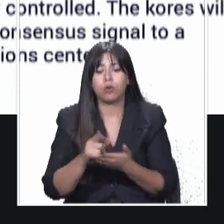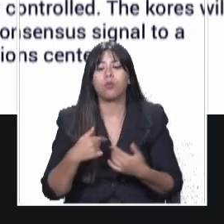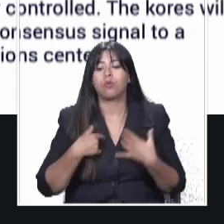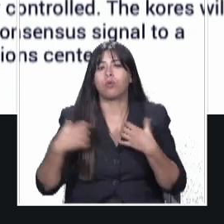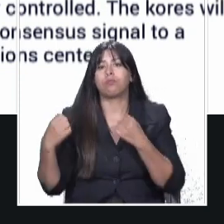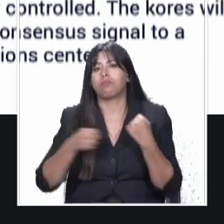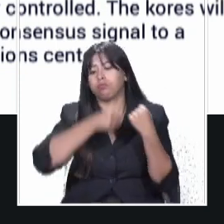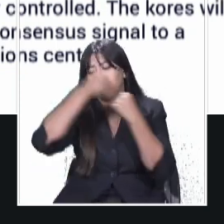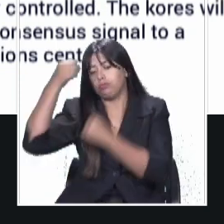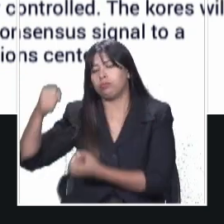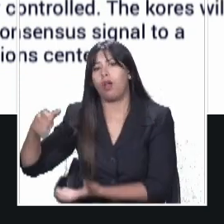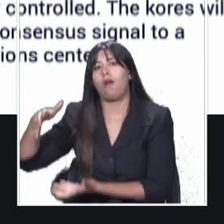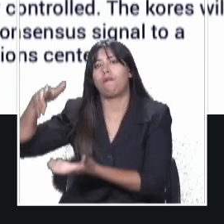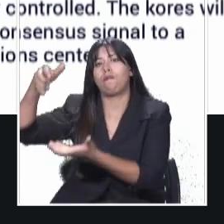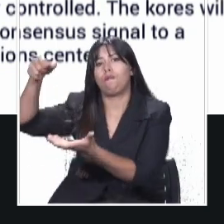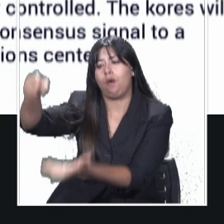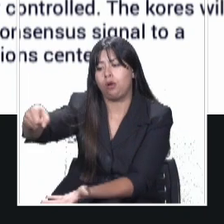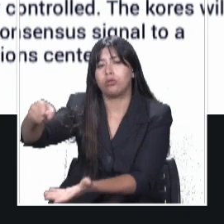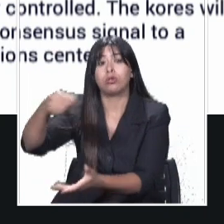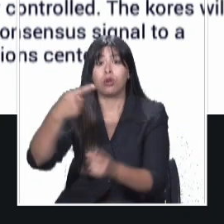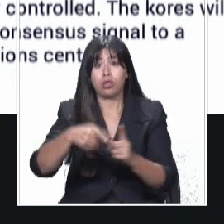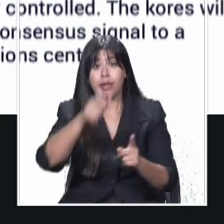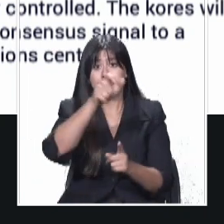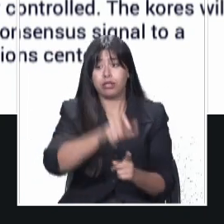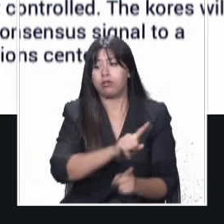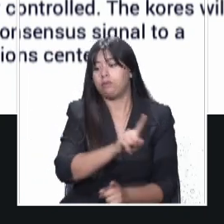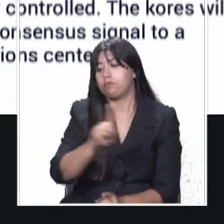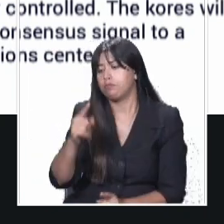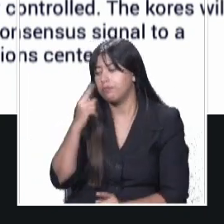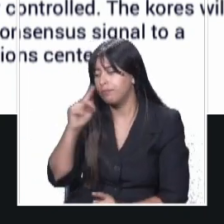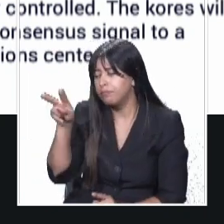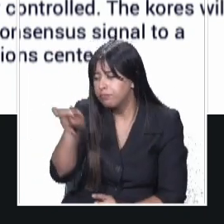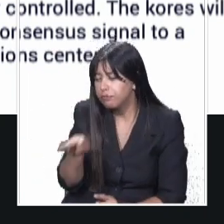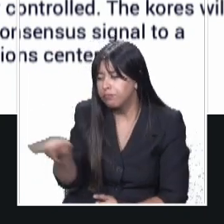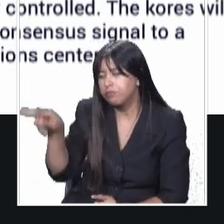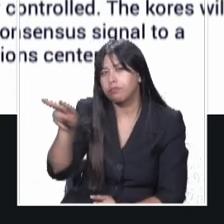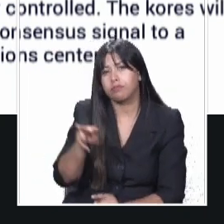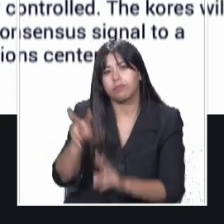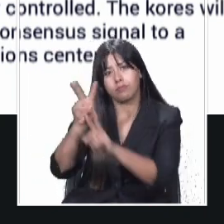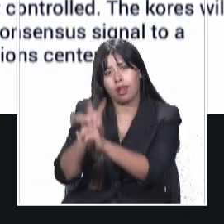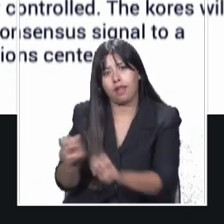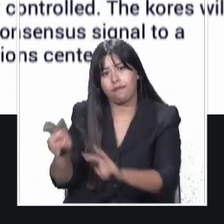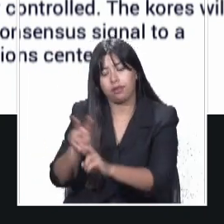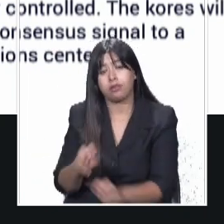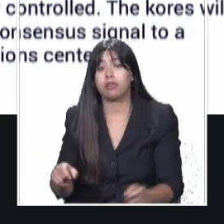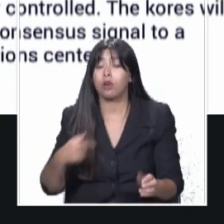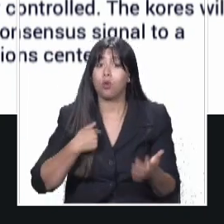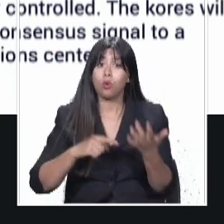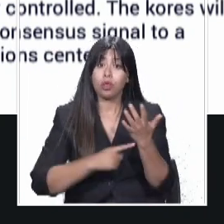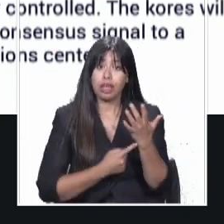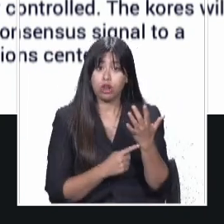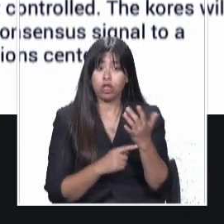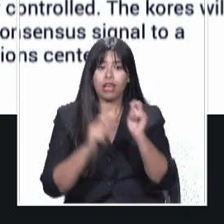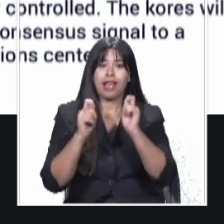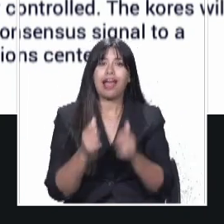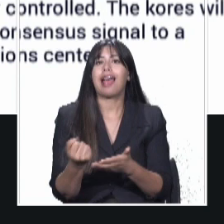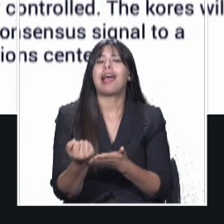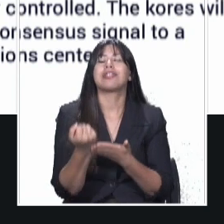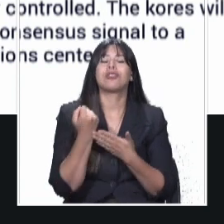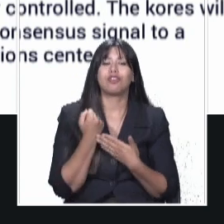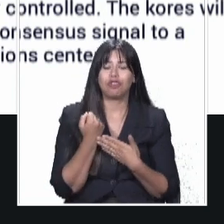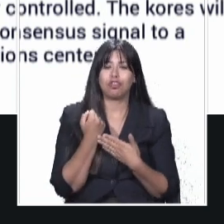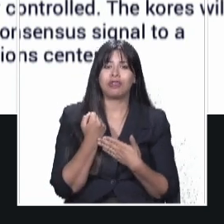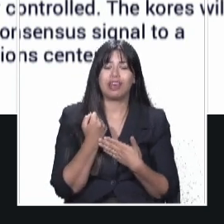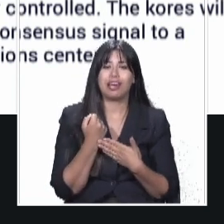this technology, we are looking at the future where you can walk from the curbside to the aircraft in a completely seamless way,